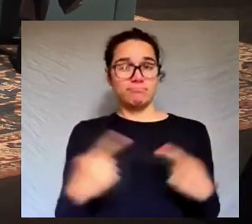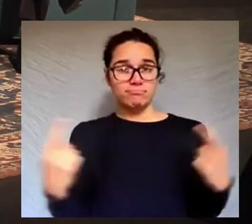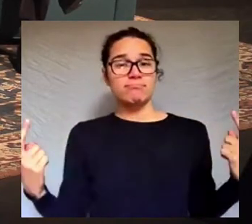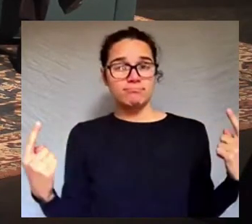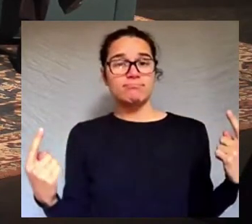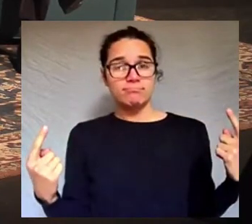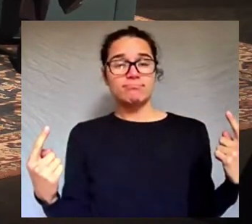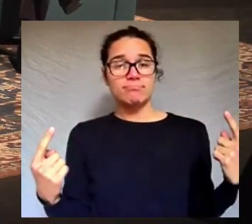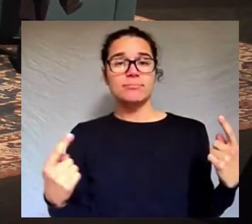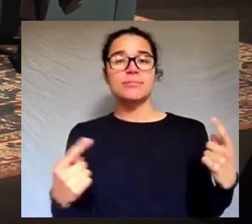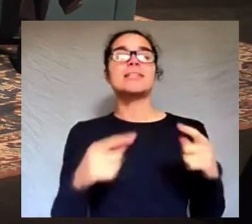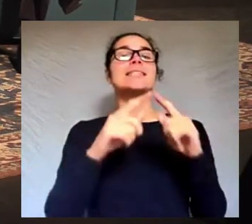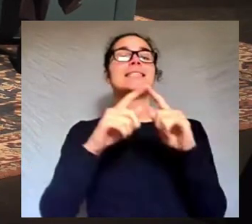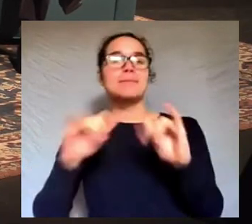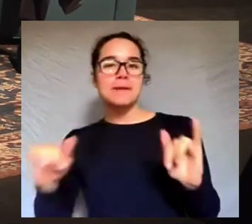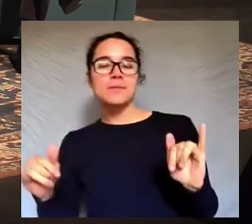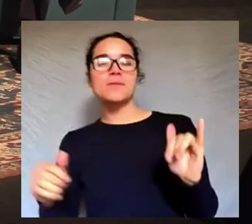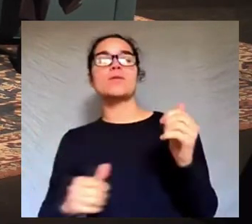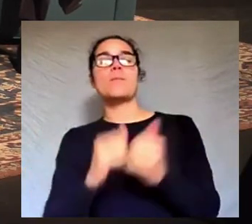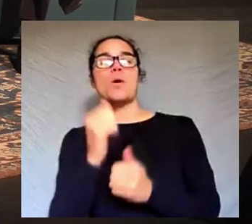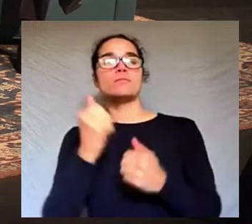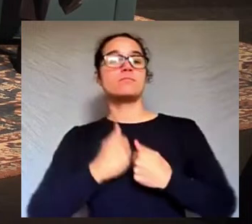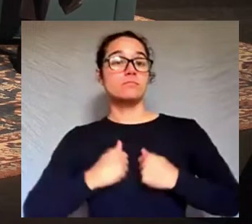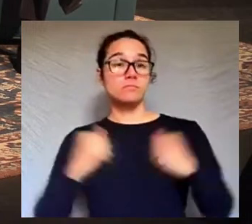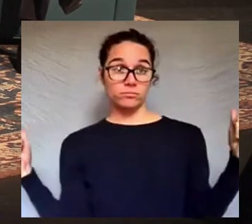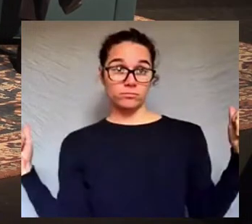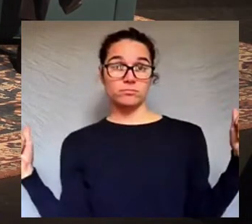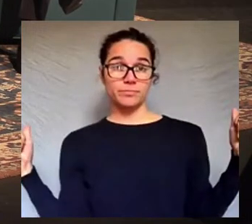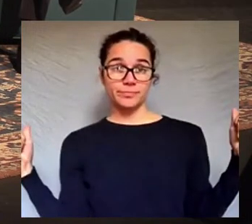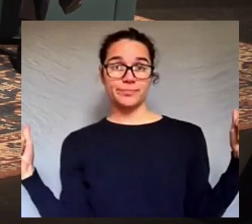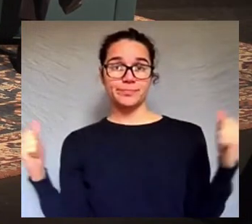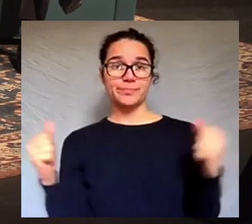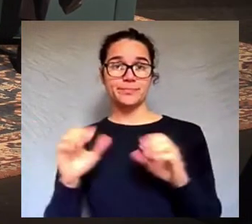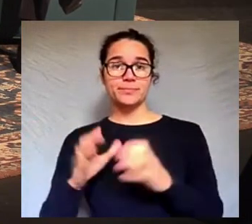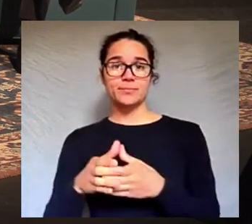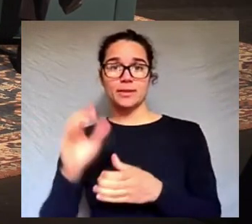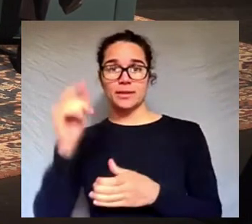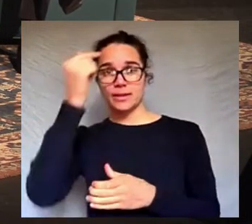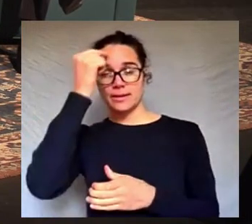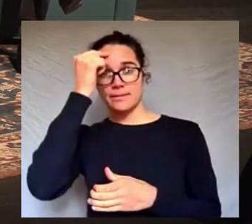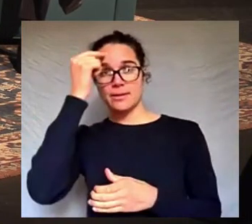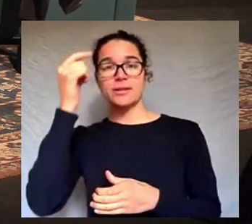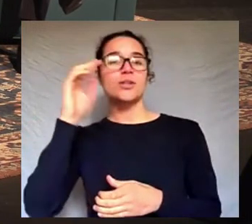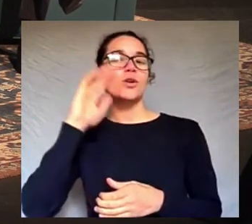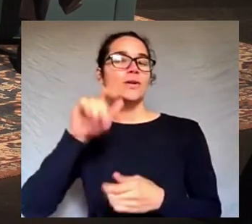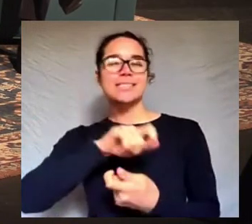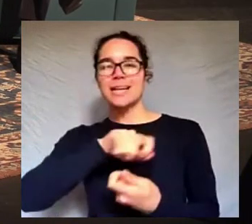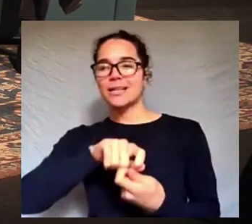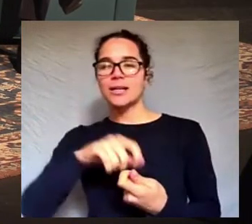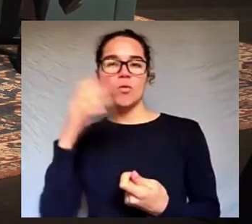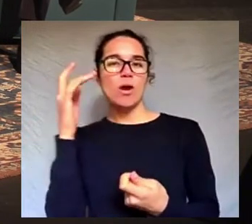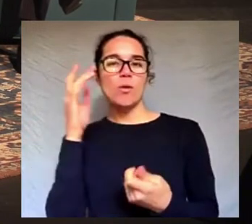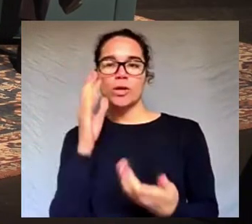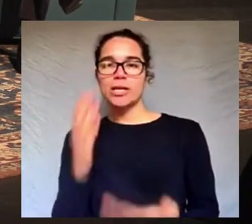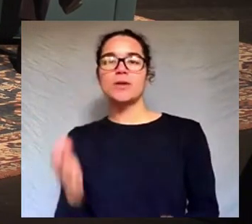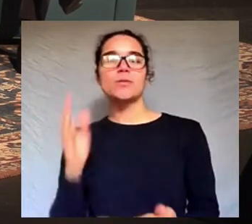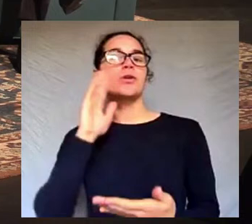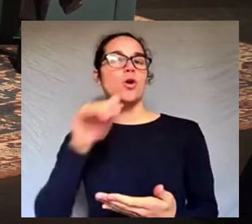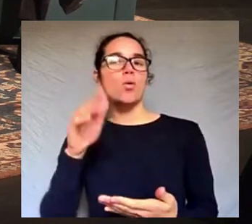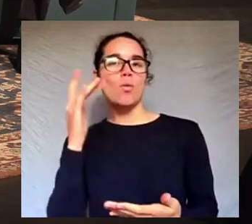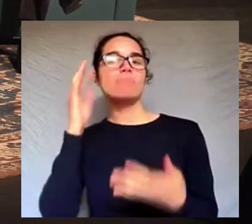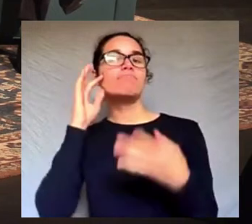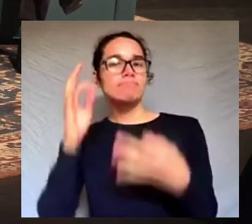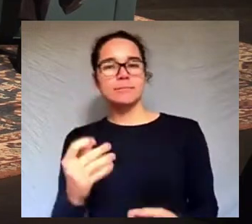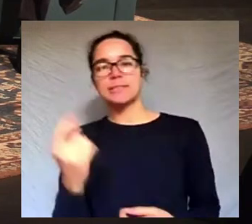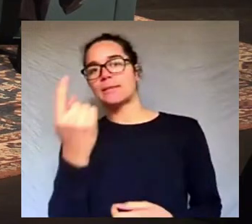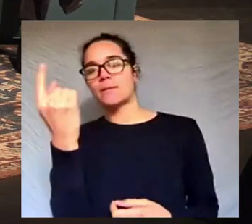are simultaneously the most transparent branch, I think, because as Justice Sotomayor says, you know exactly why we reached the decisions that we did, because we make